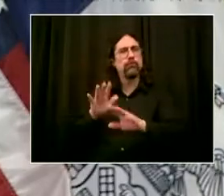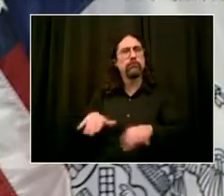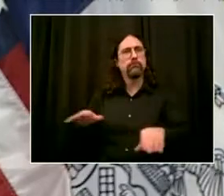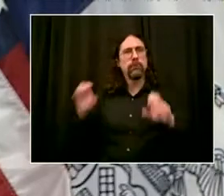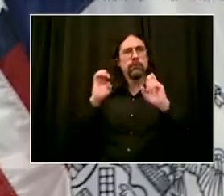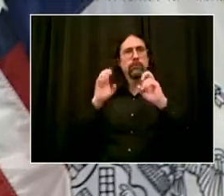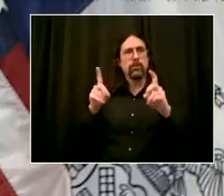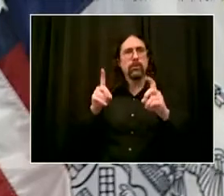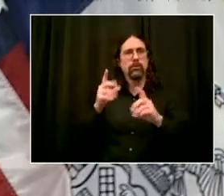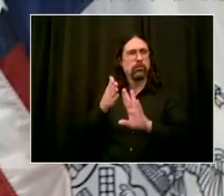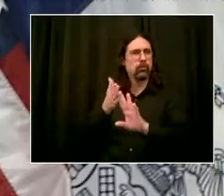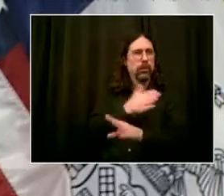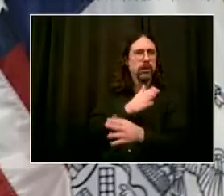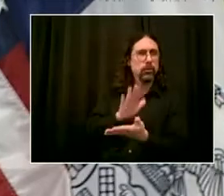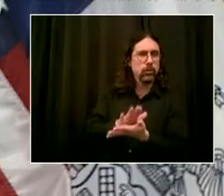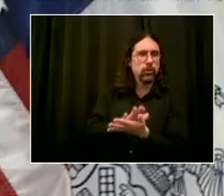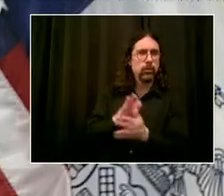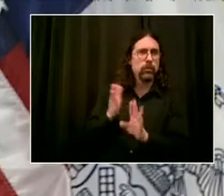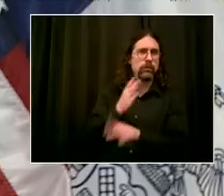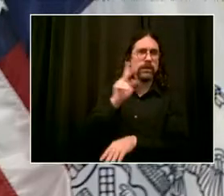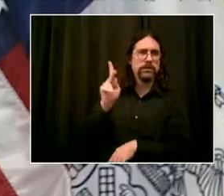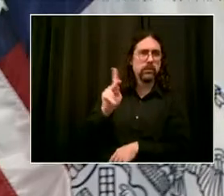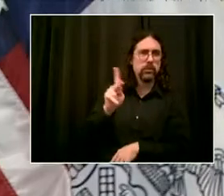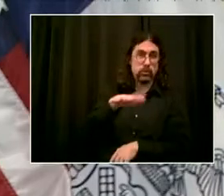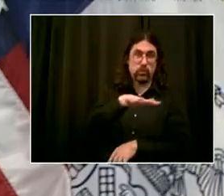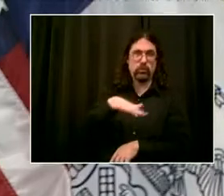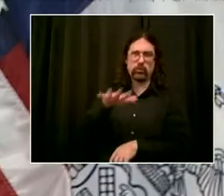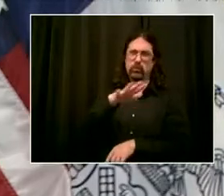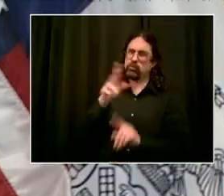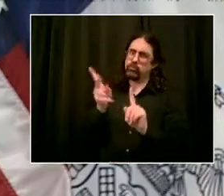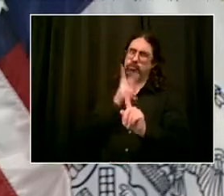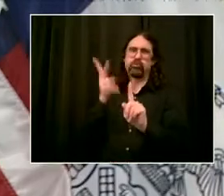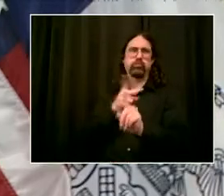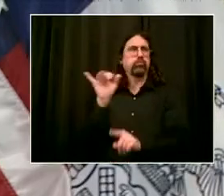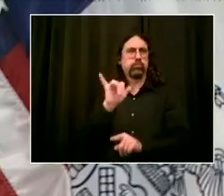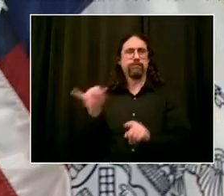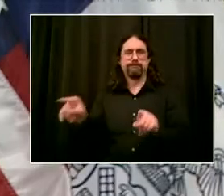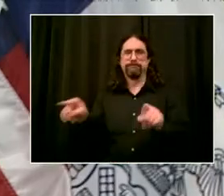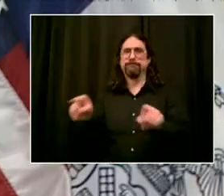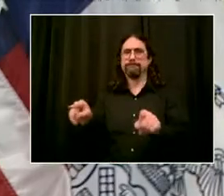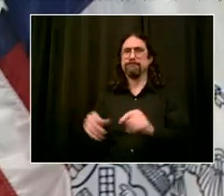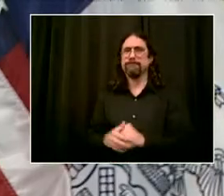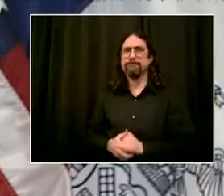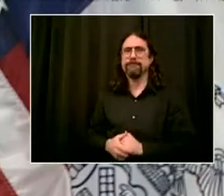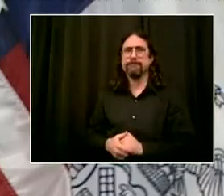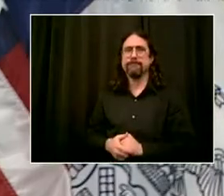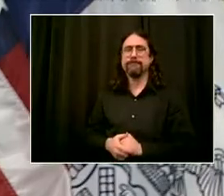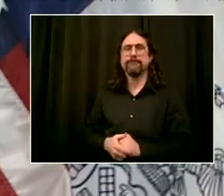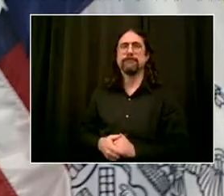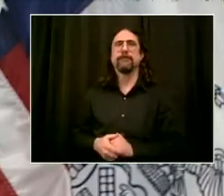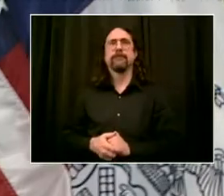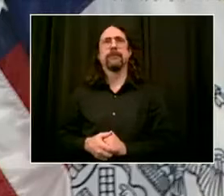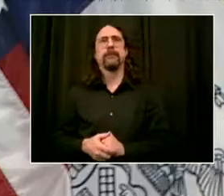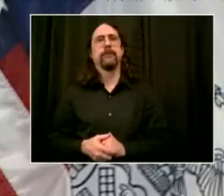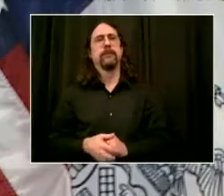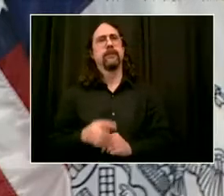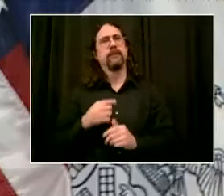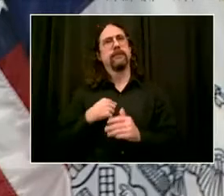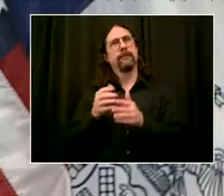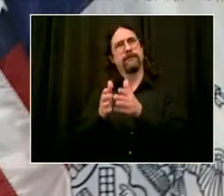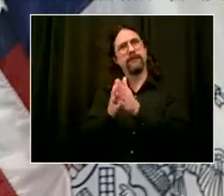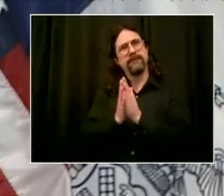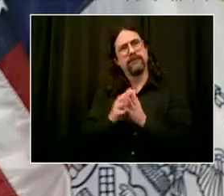again parents this is going to require a lot from you you got to get those test consent forms in you're going to have to to help us with the testing of your child